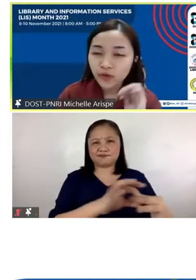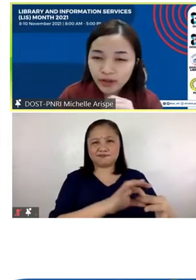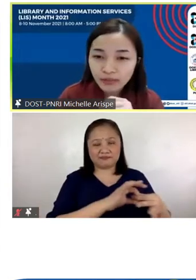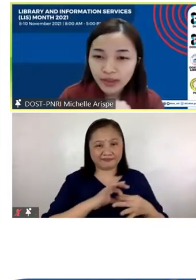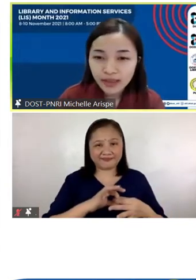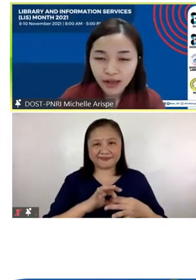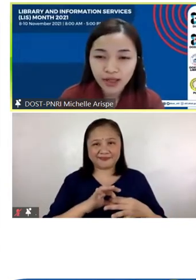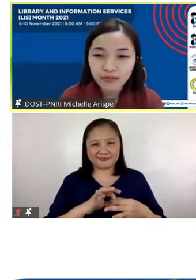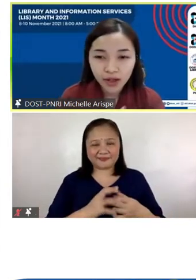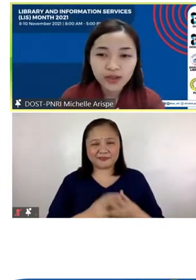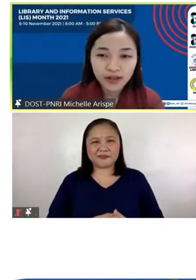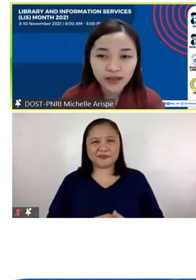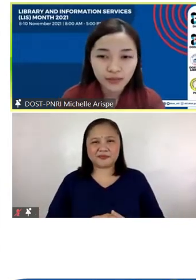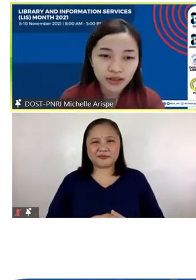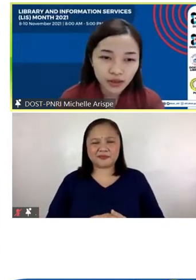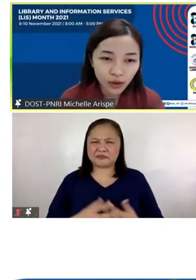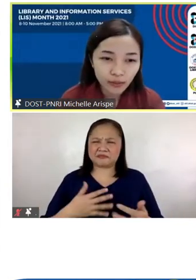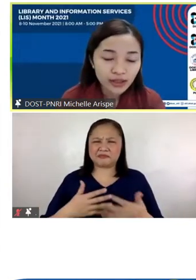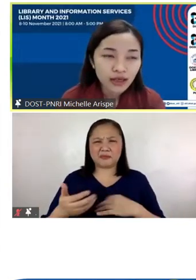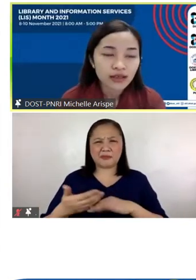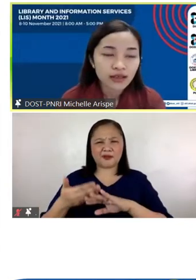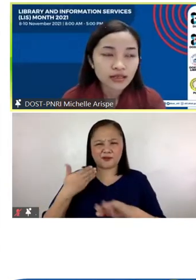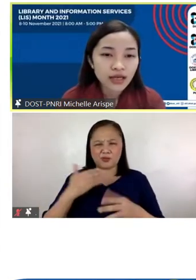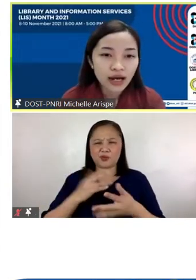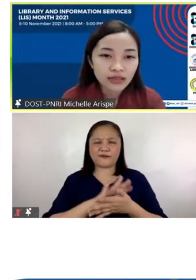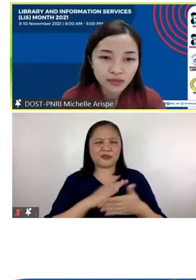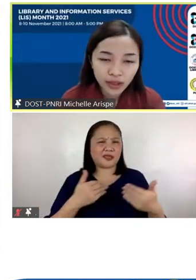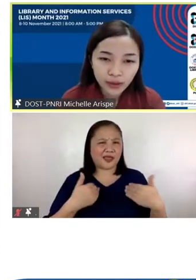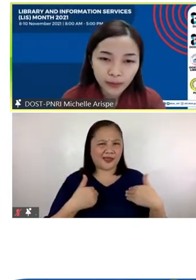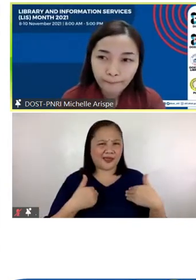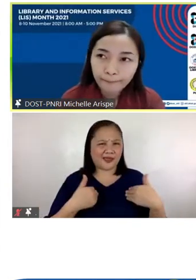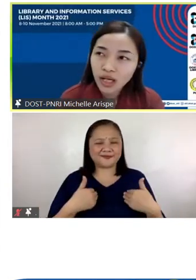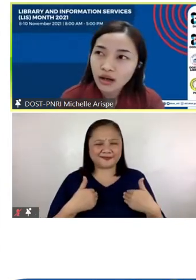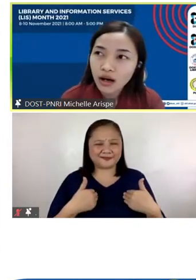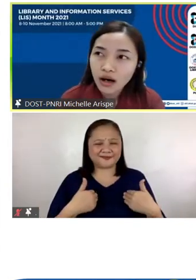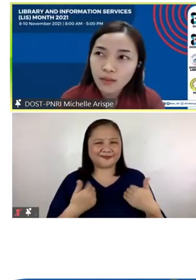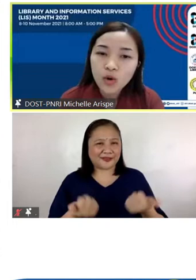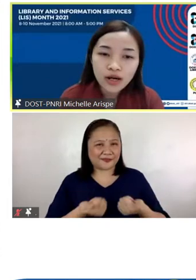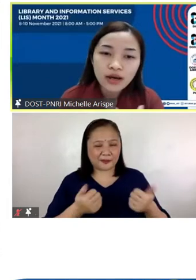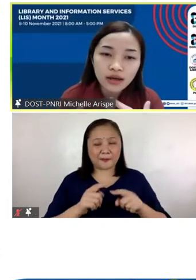Even before the pandemic, meron na rin naman ito, but this has been